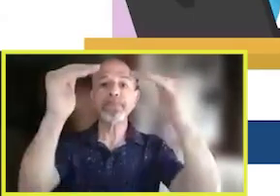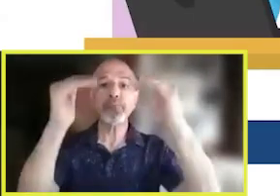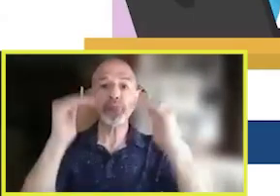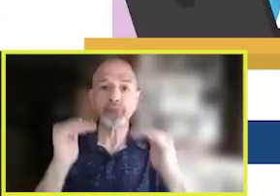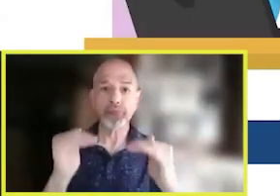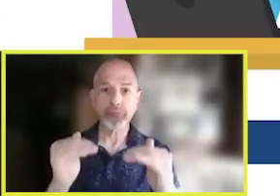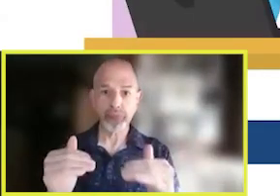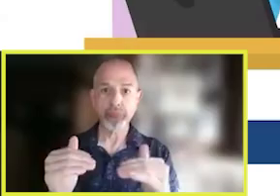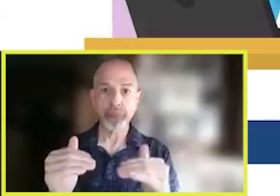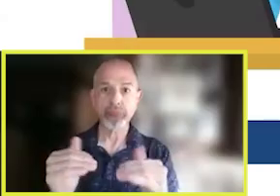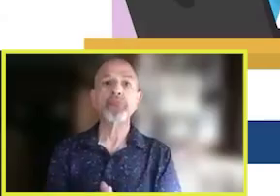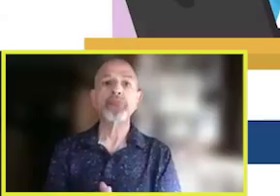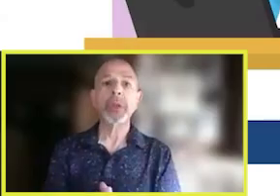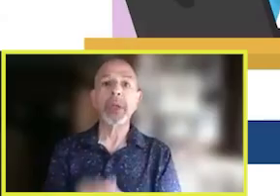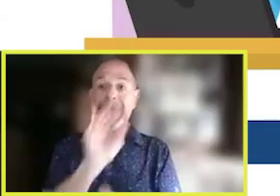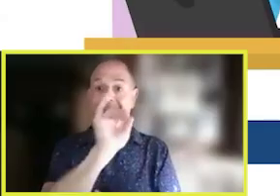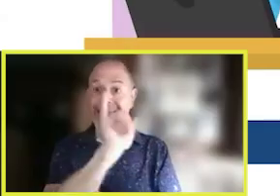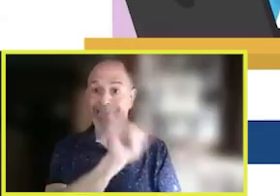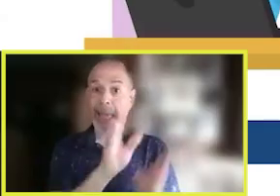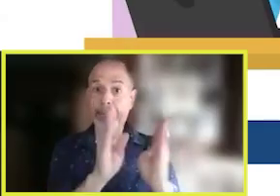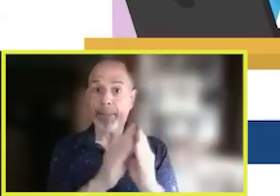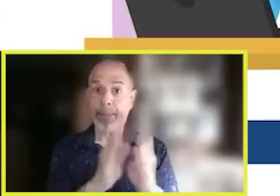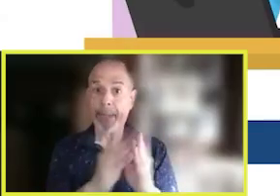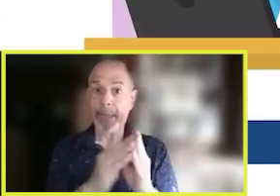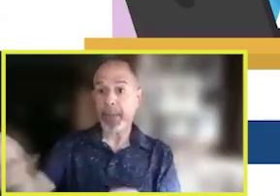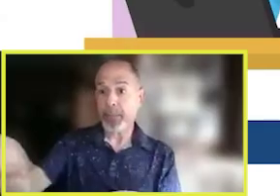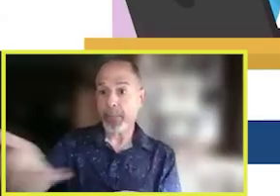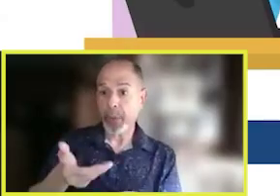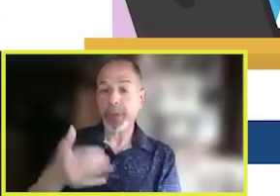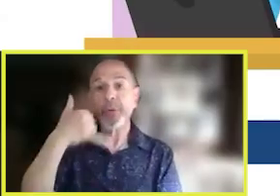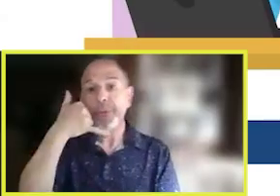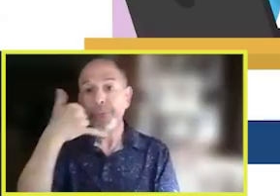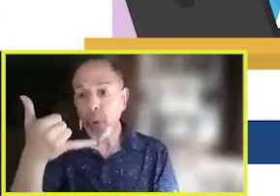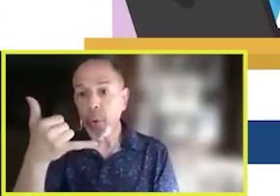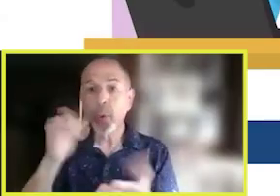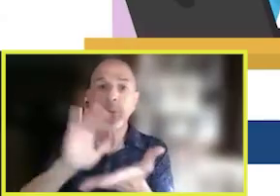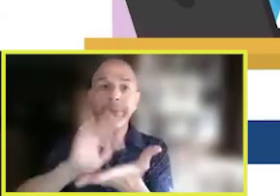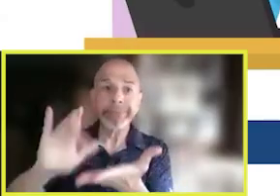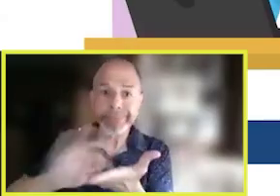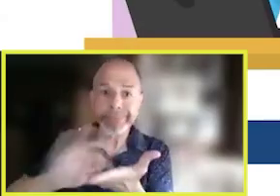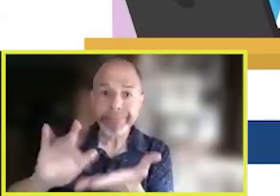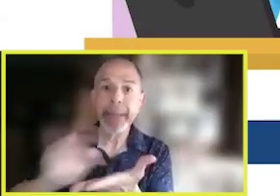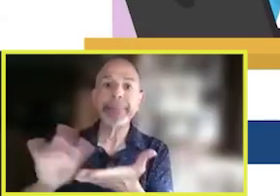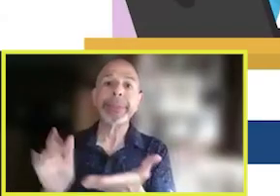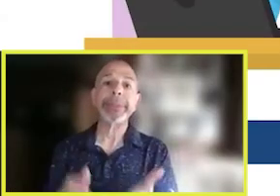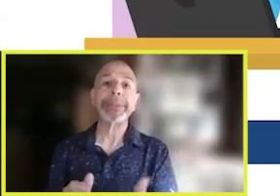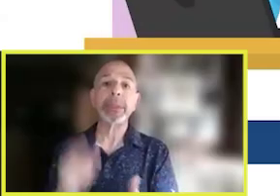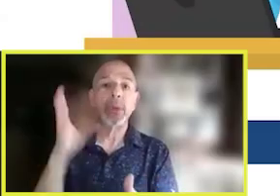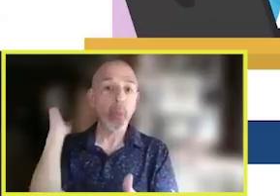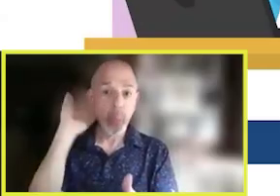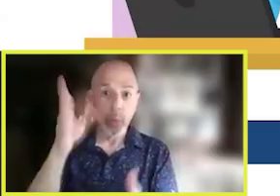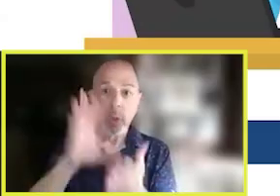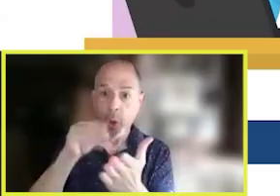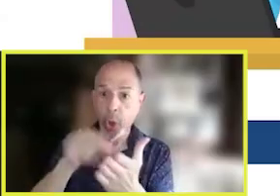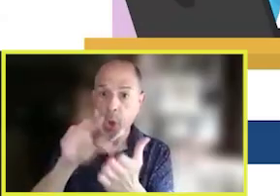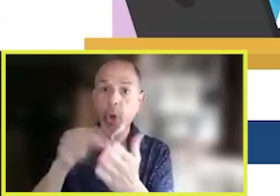You'll also be able to look at different types of tablets, reading tools, note-taking